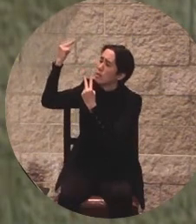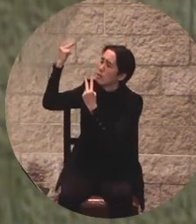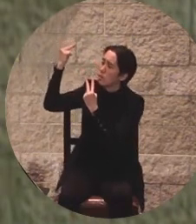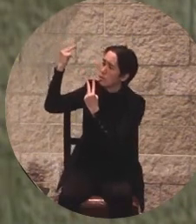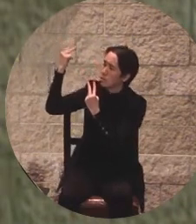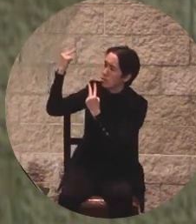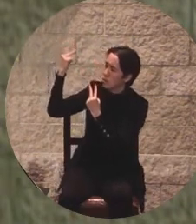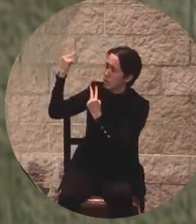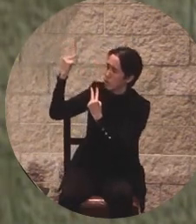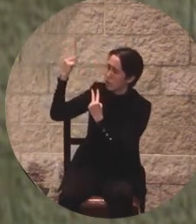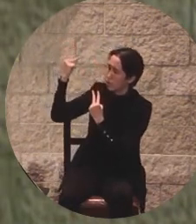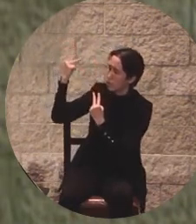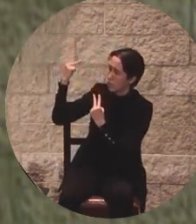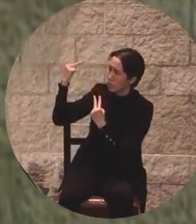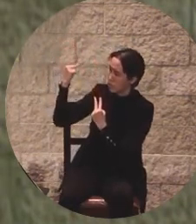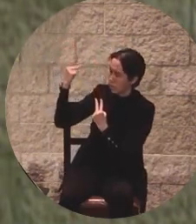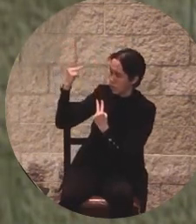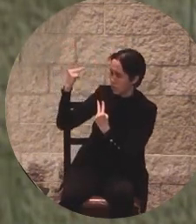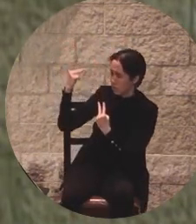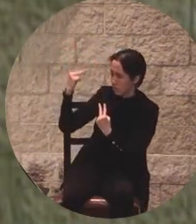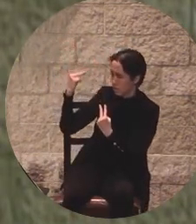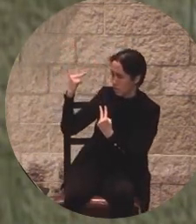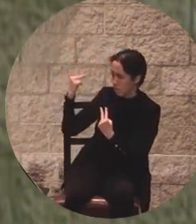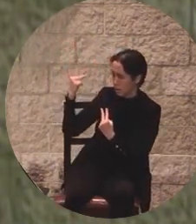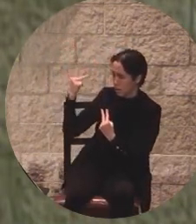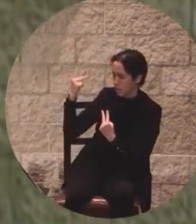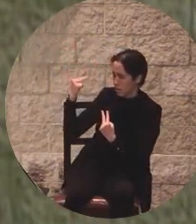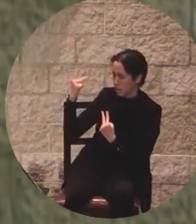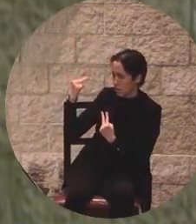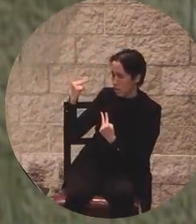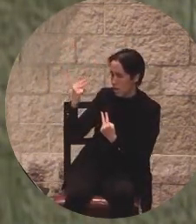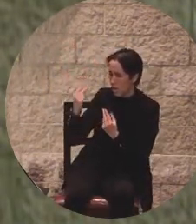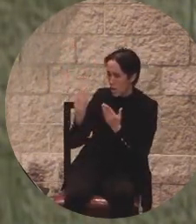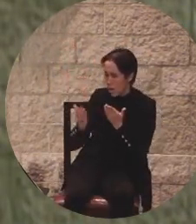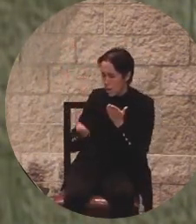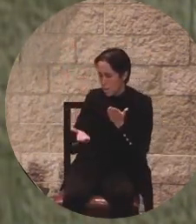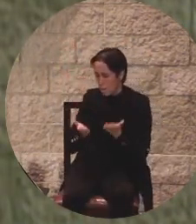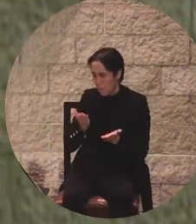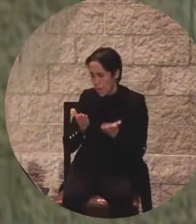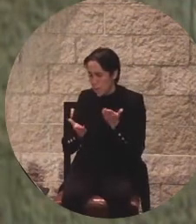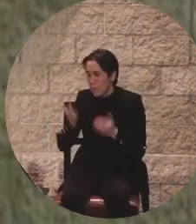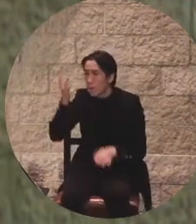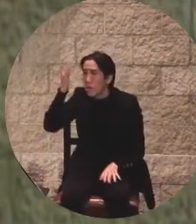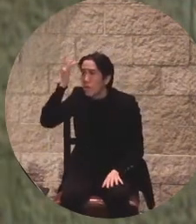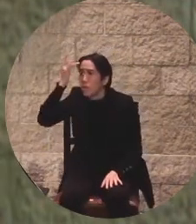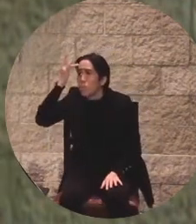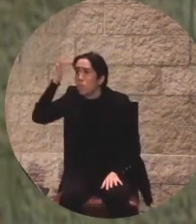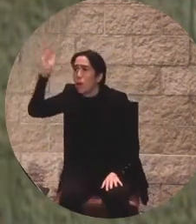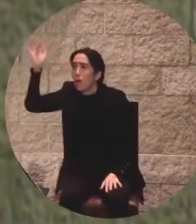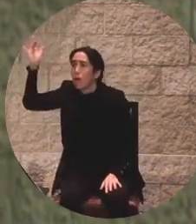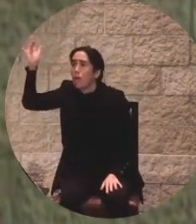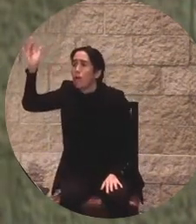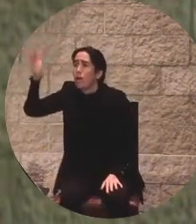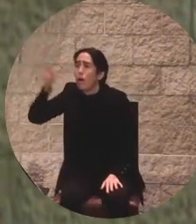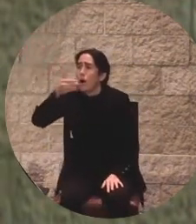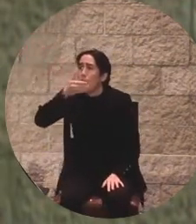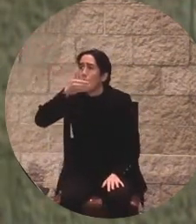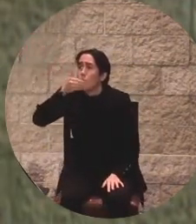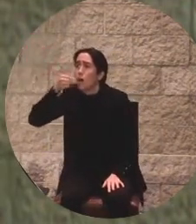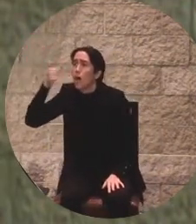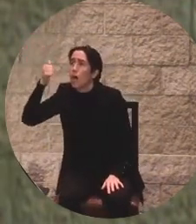as you watch my face, if a